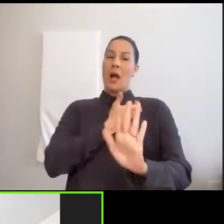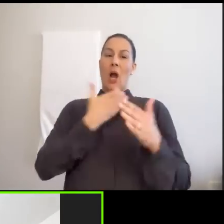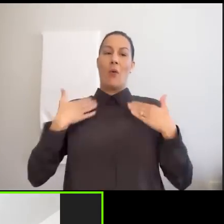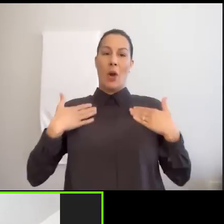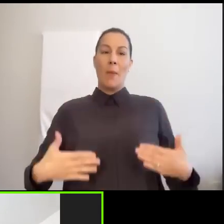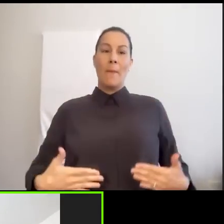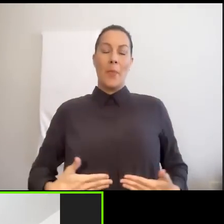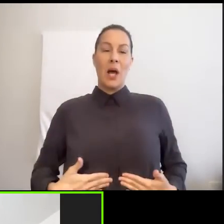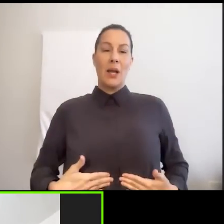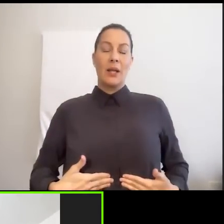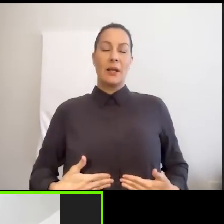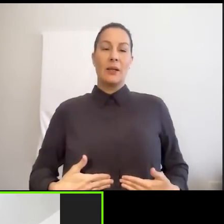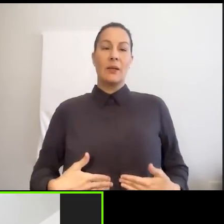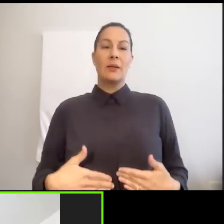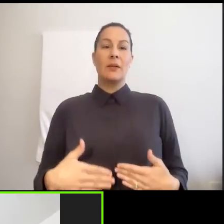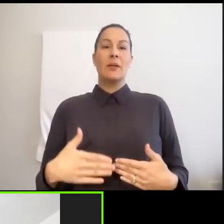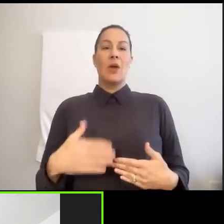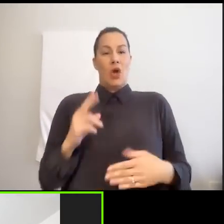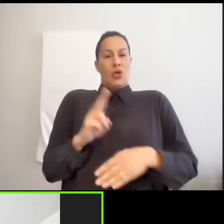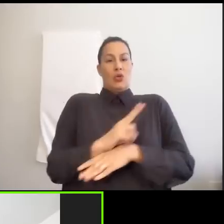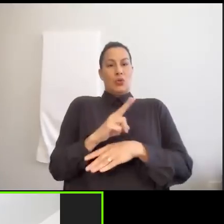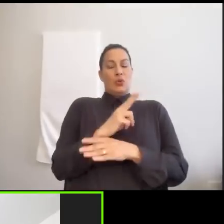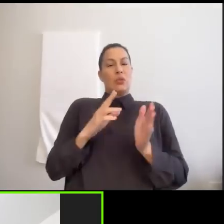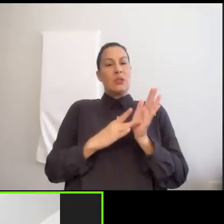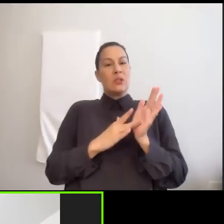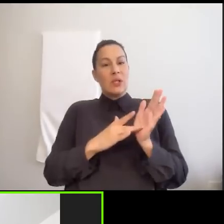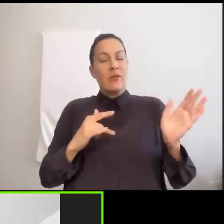is reform. When we say decriminalize sex